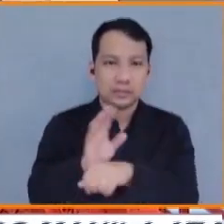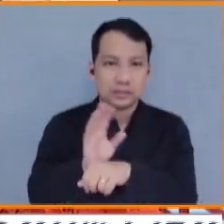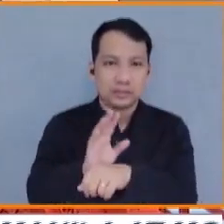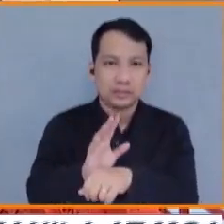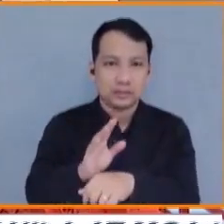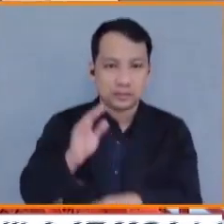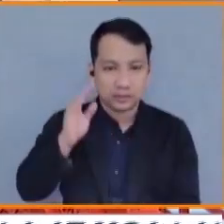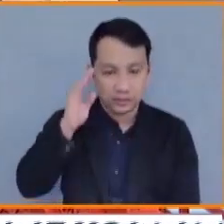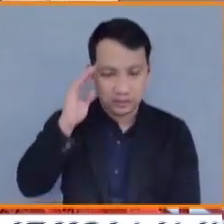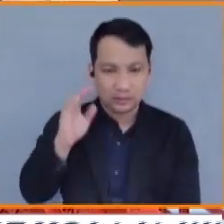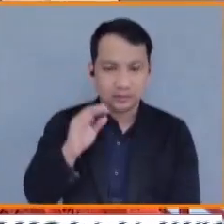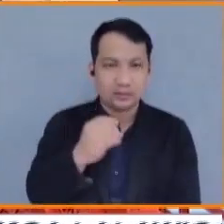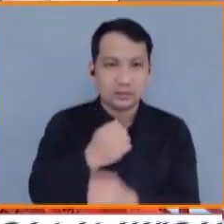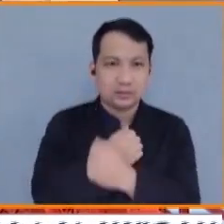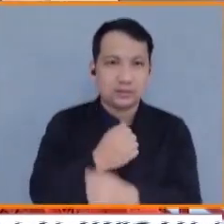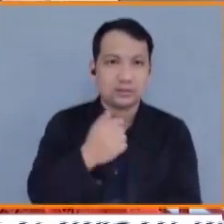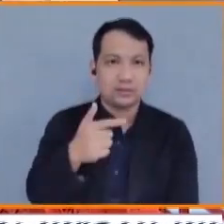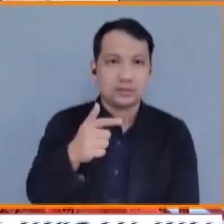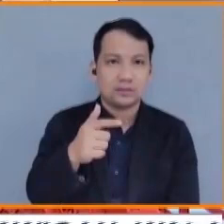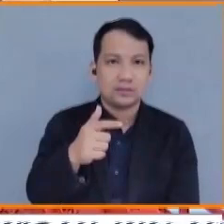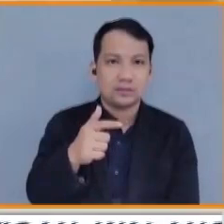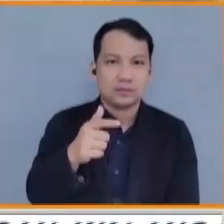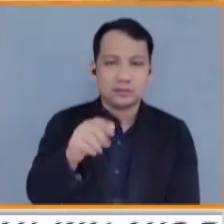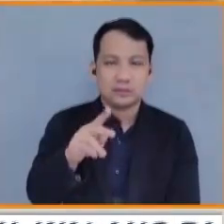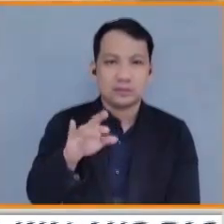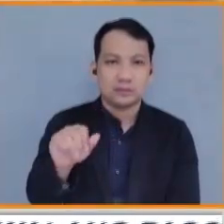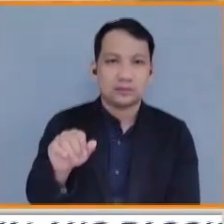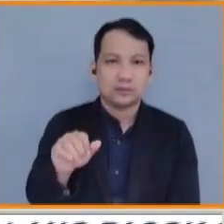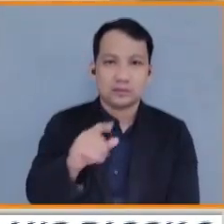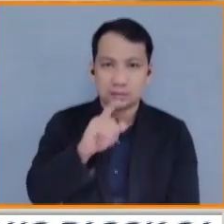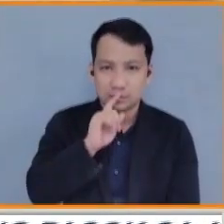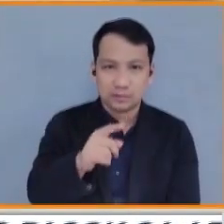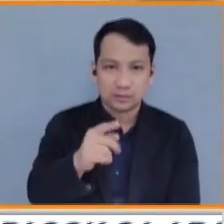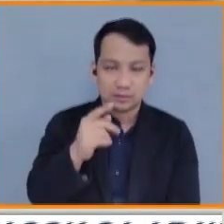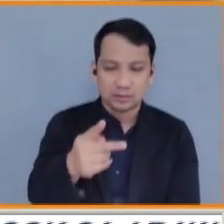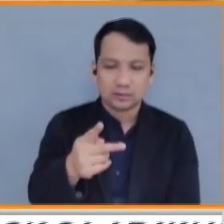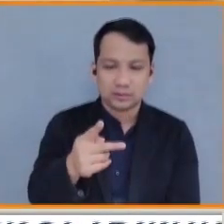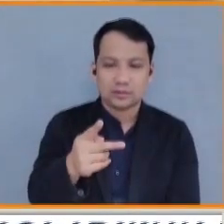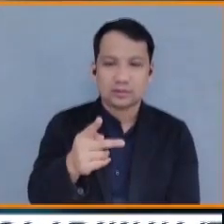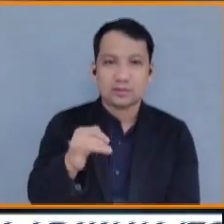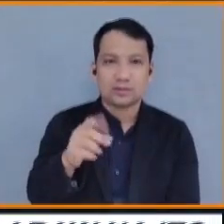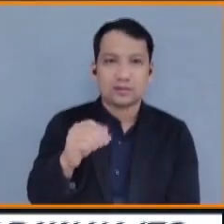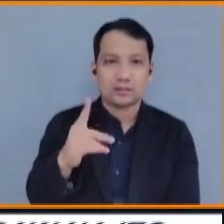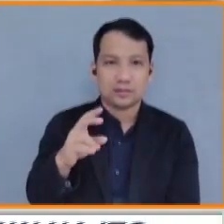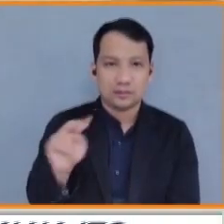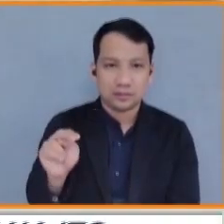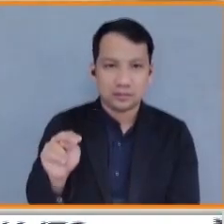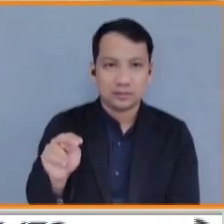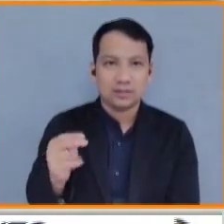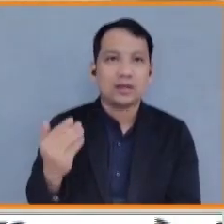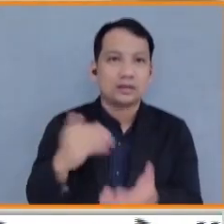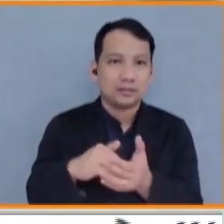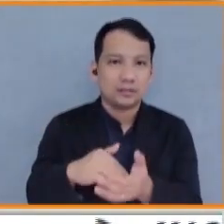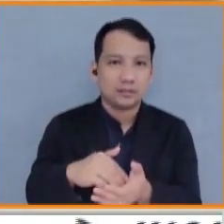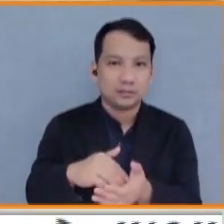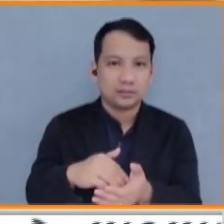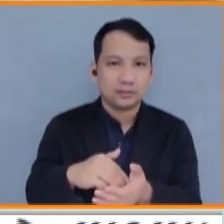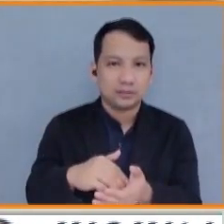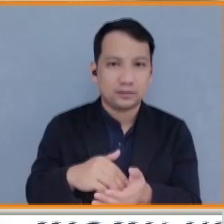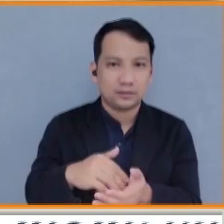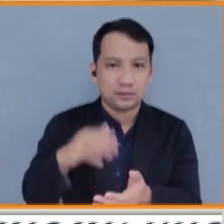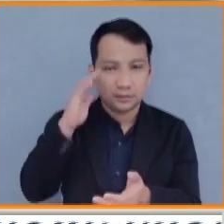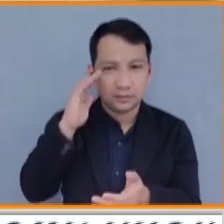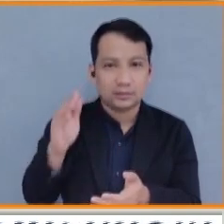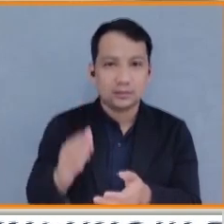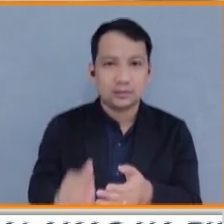Love, Goodbye. Good news, Kath then fans. Muling mag-hello sa isa't isa ang characters na sina Ethan